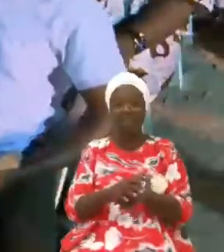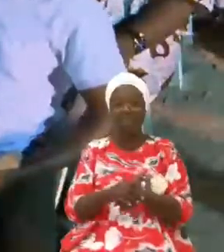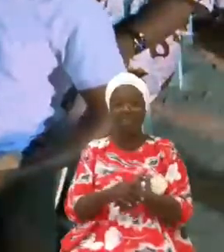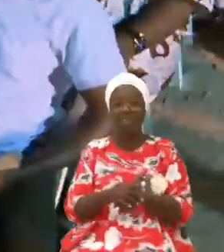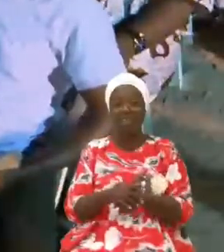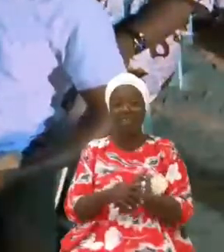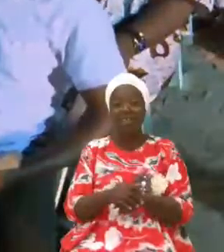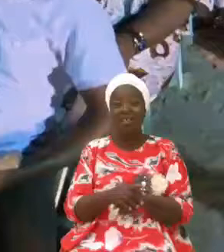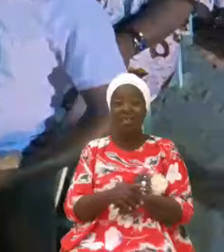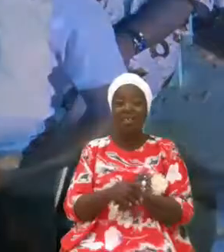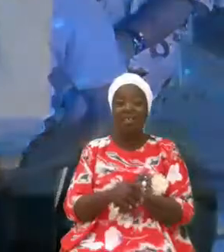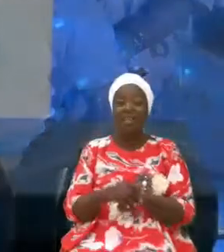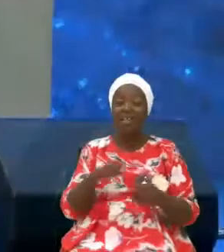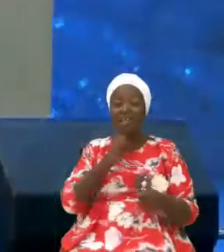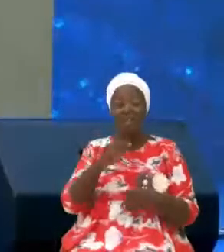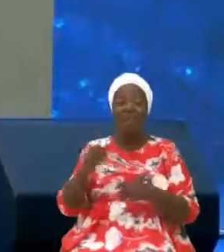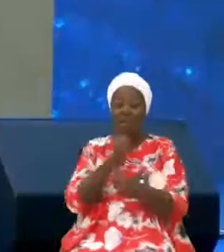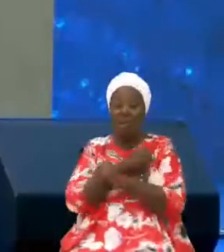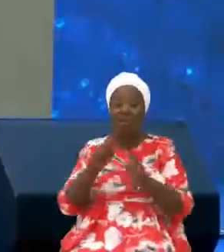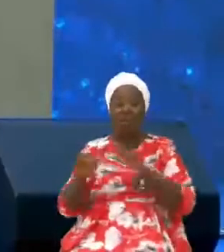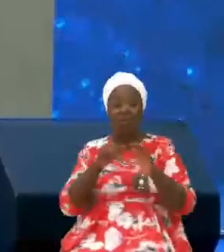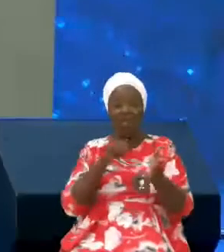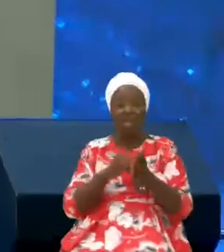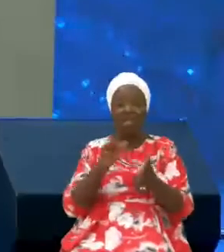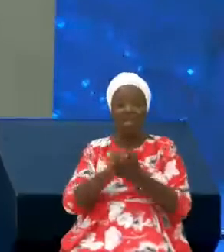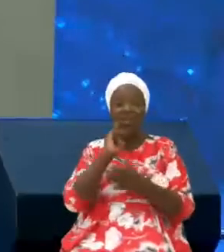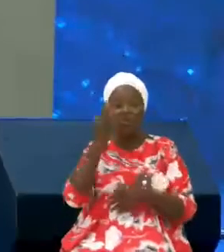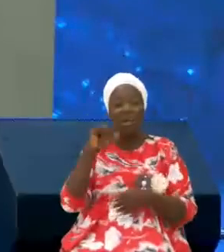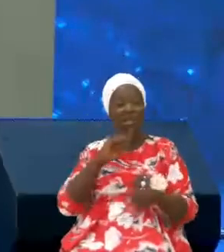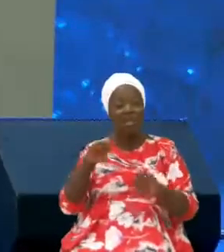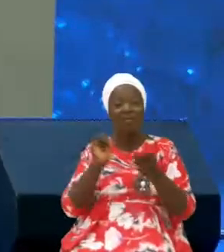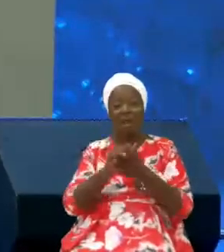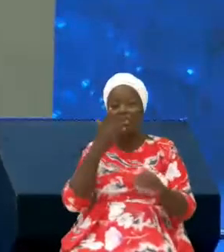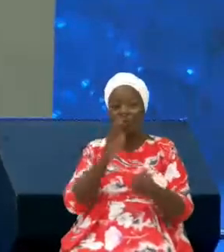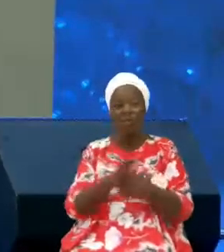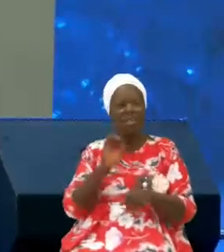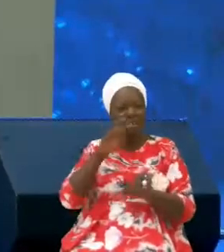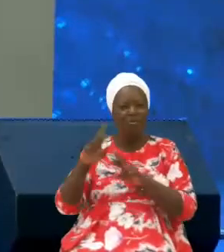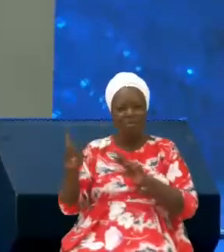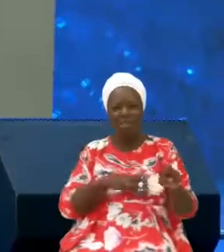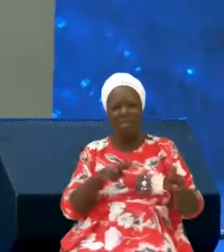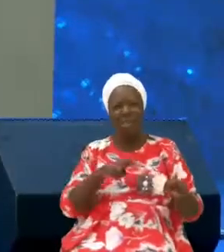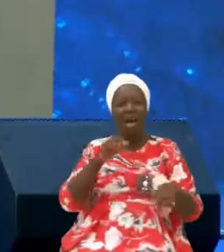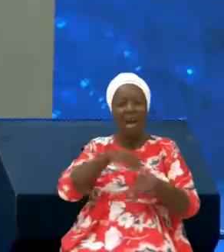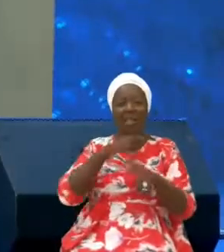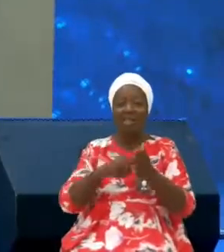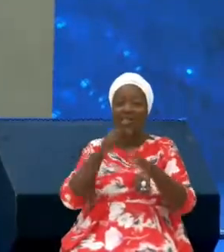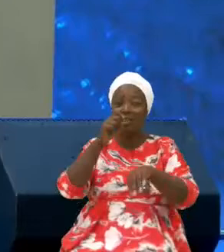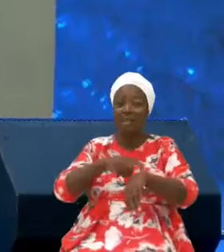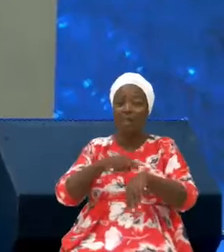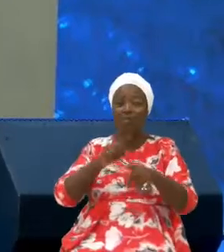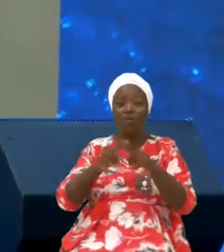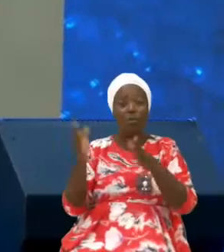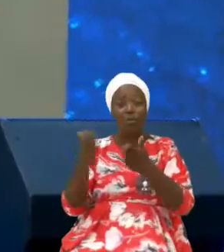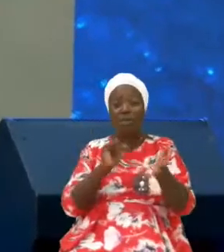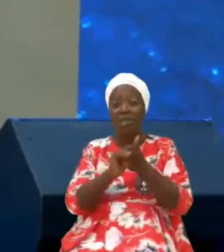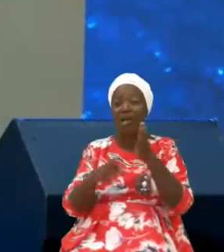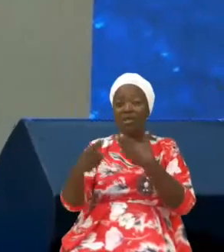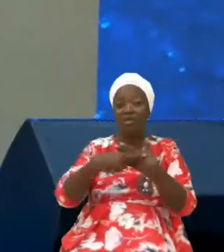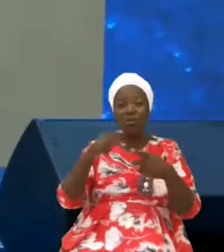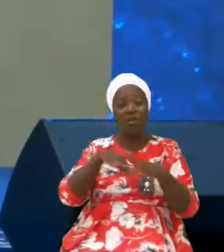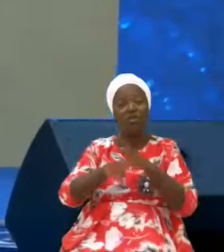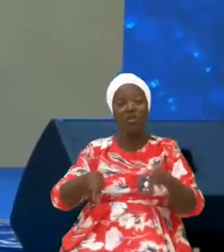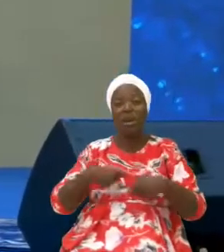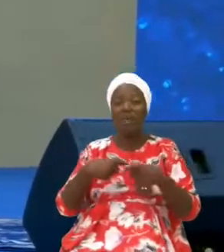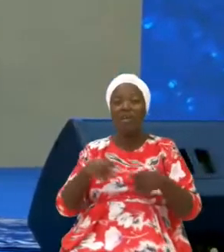gave the promise. He loves to do that. That's why he gave the promise. And he's ready at this